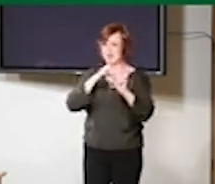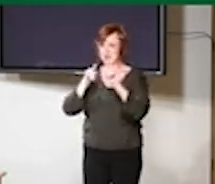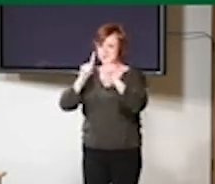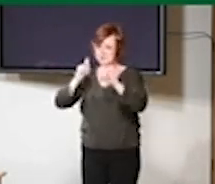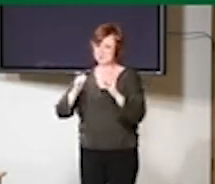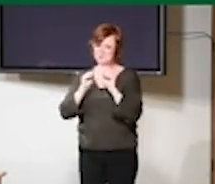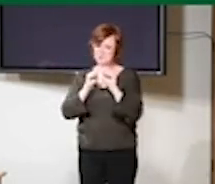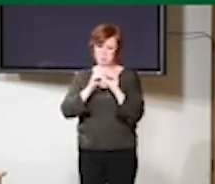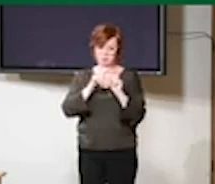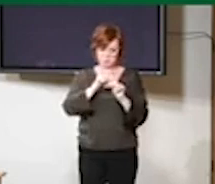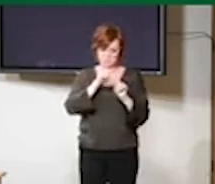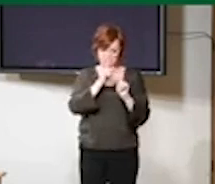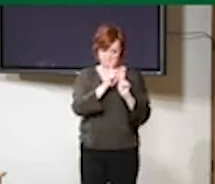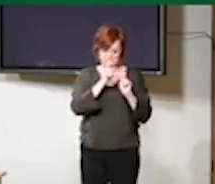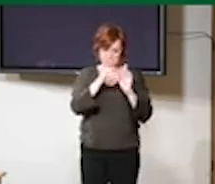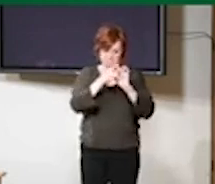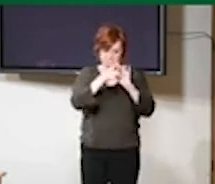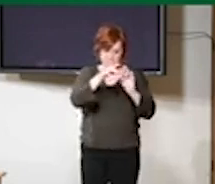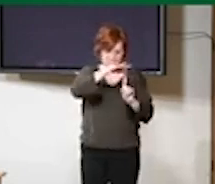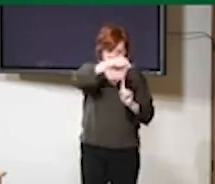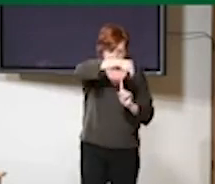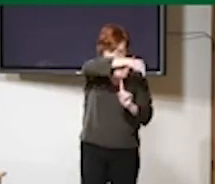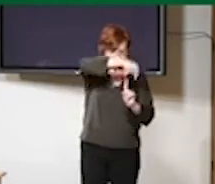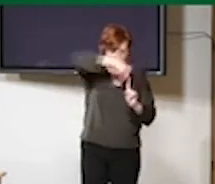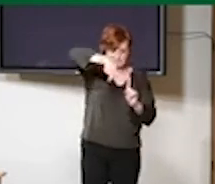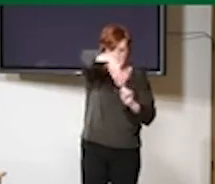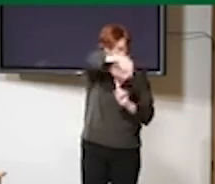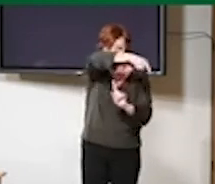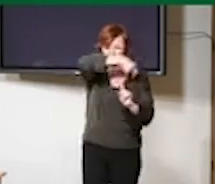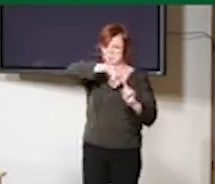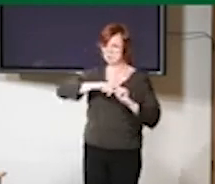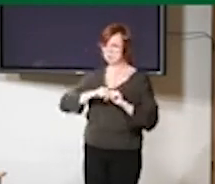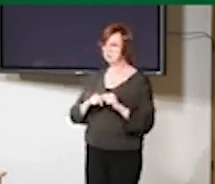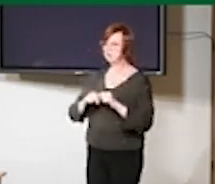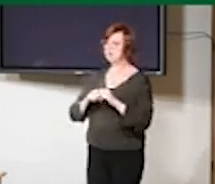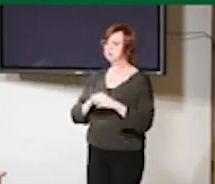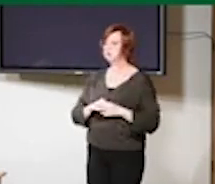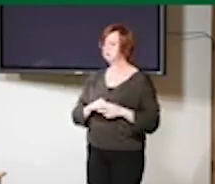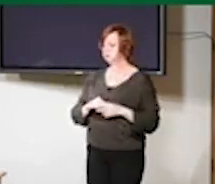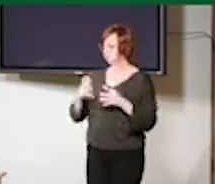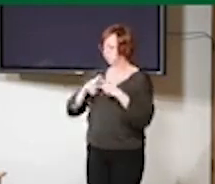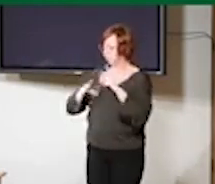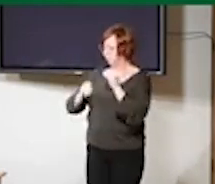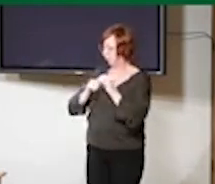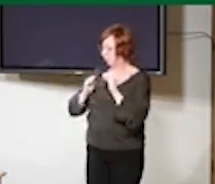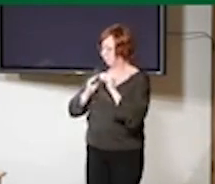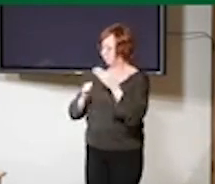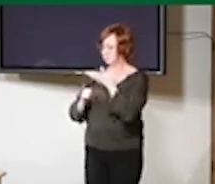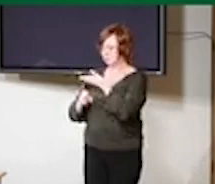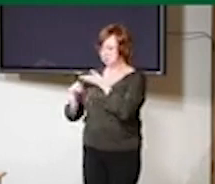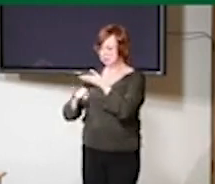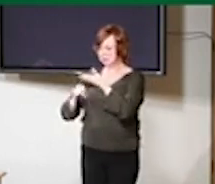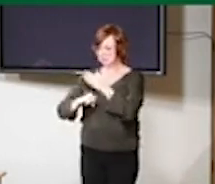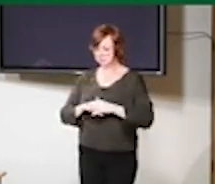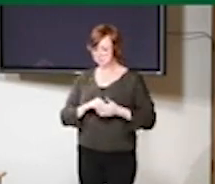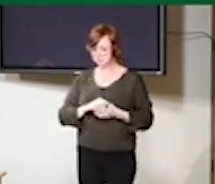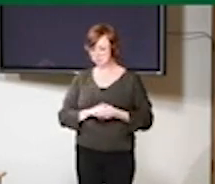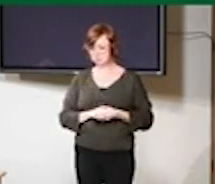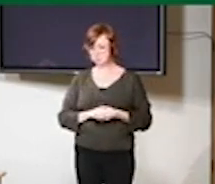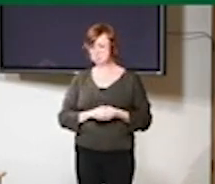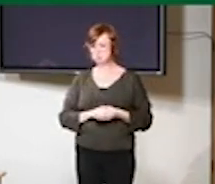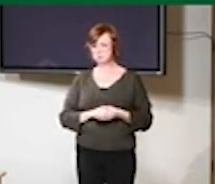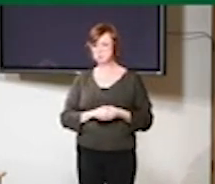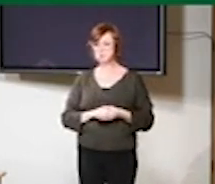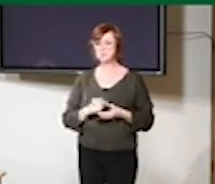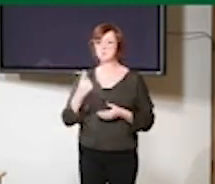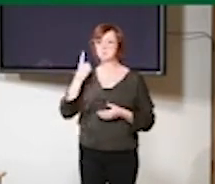testing the right individuals, if you will. Dr. Shahab, anything to add? The only recommendation that I would make